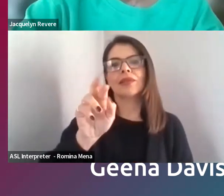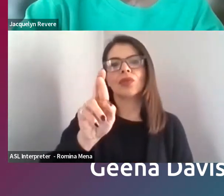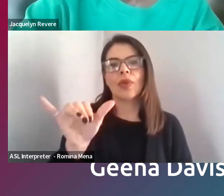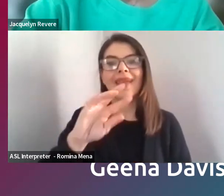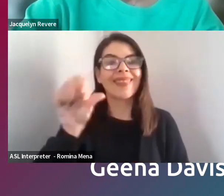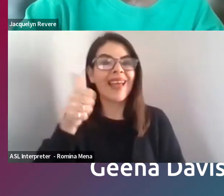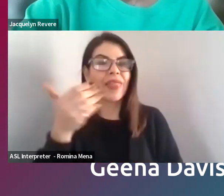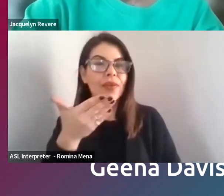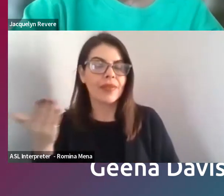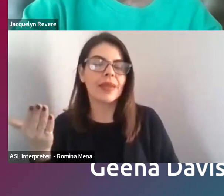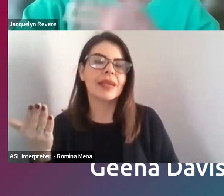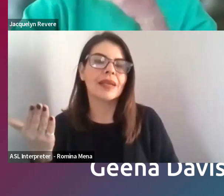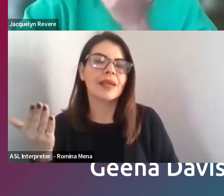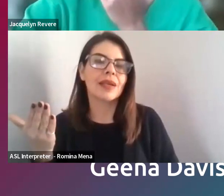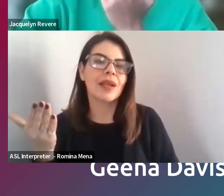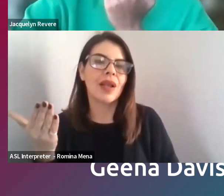other thing,